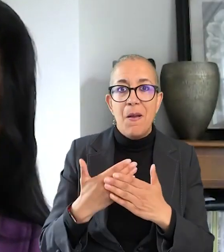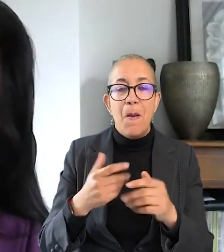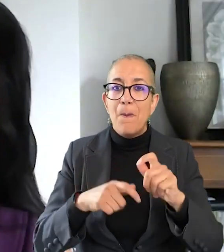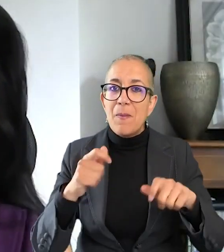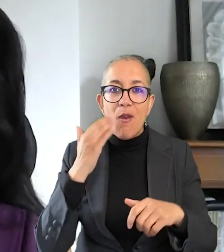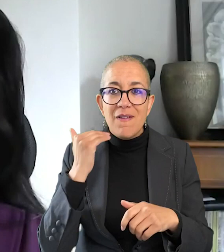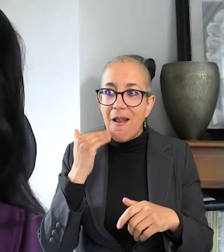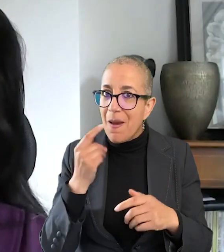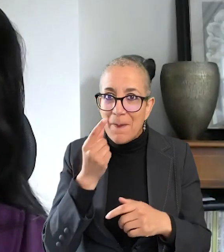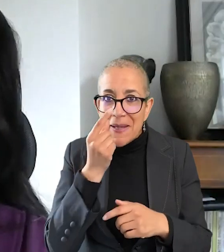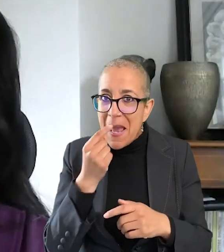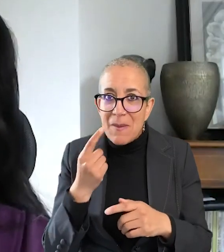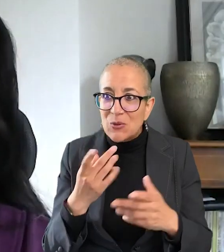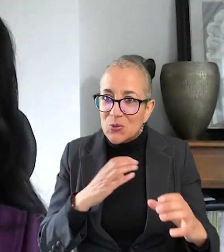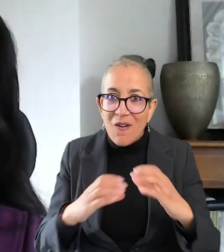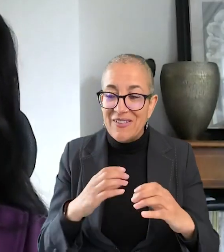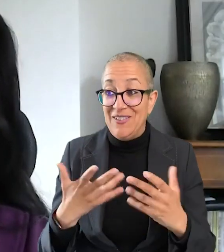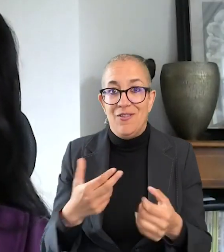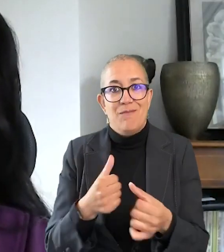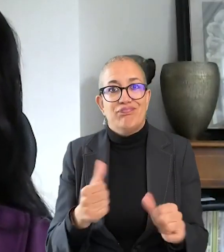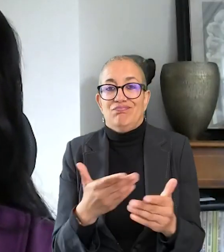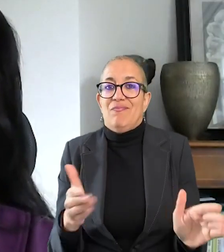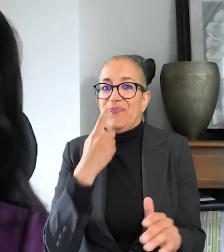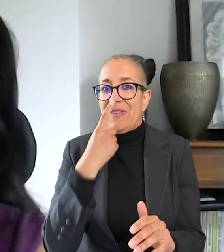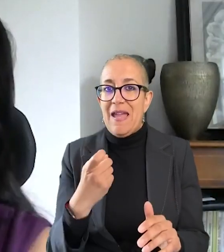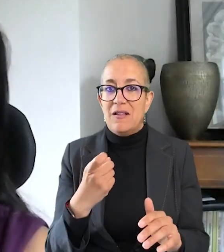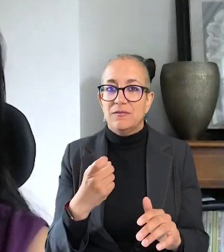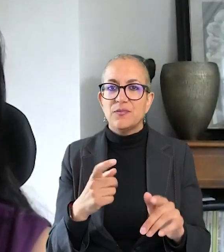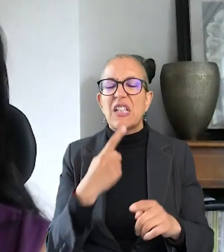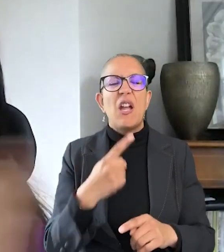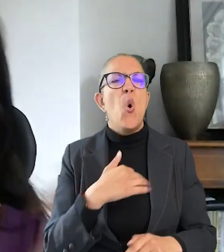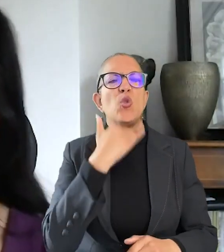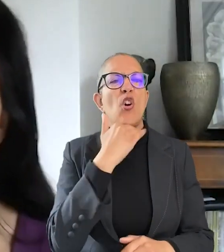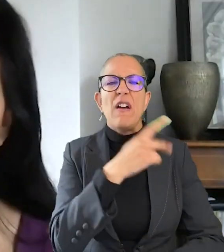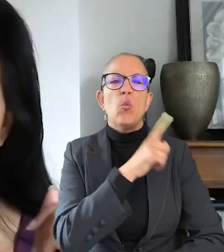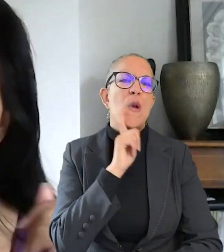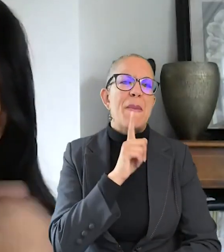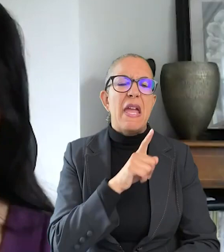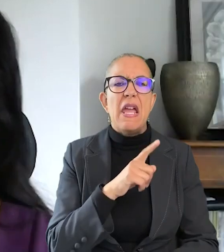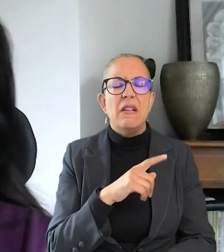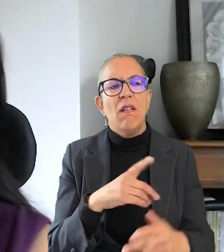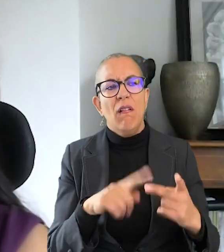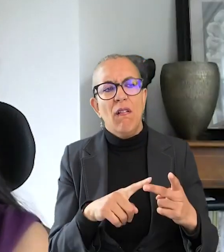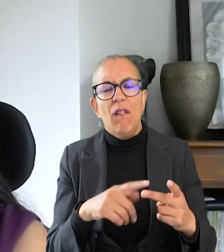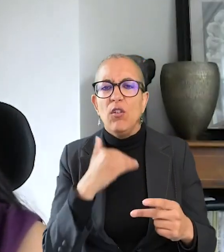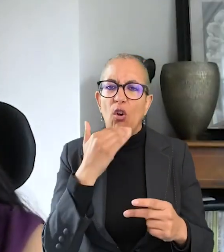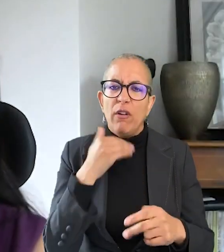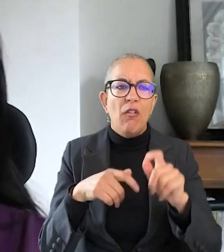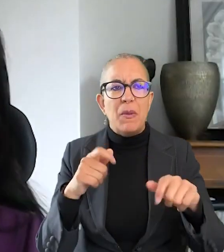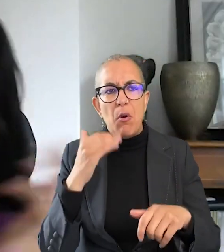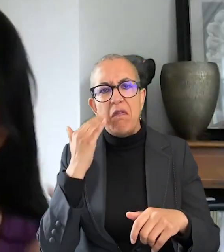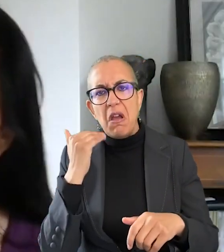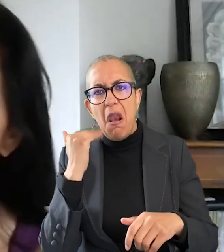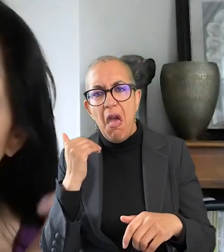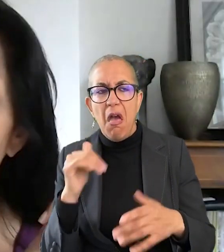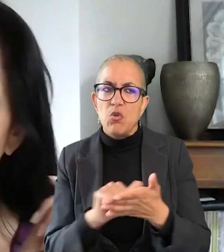have, where it has always been, we don't have enough women in something because we don't have the right women. So we don't have enough people of colour in something because they